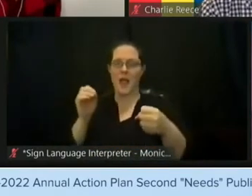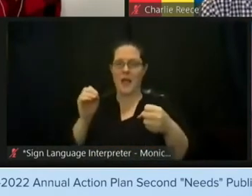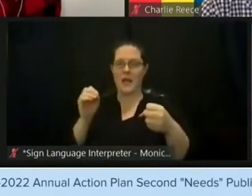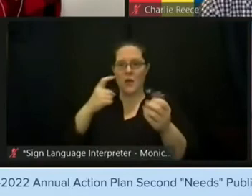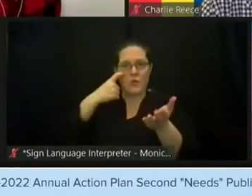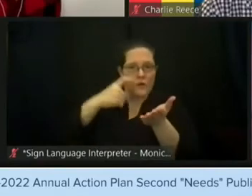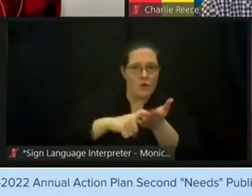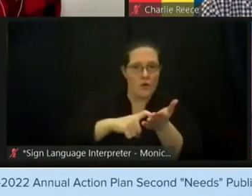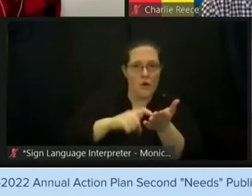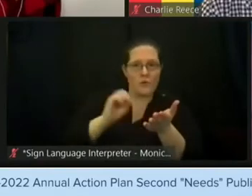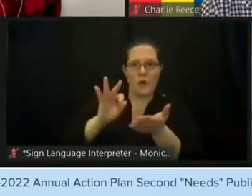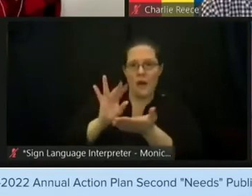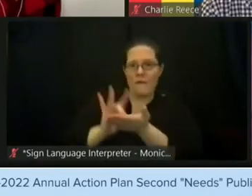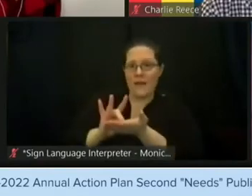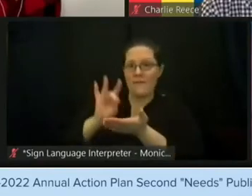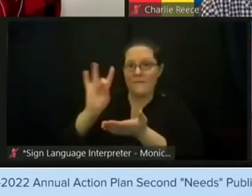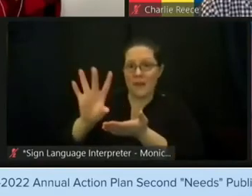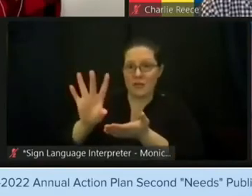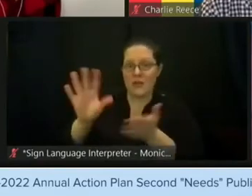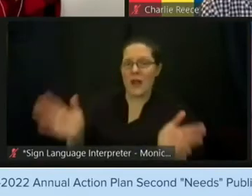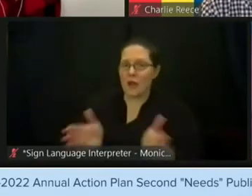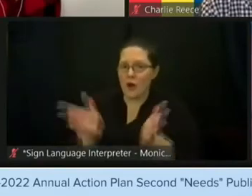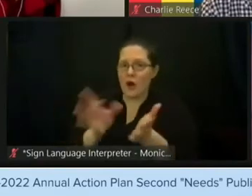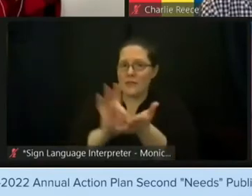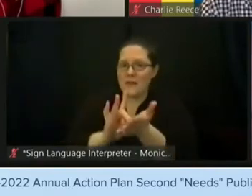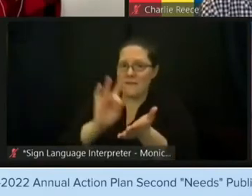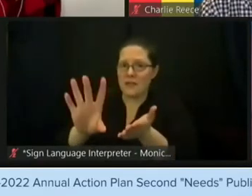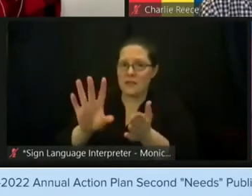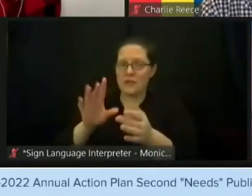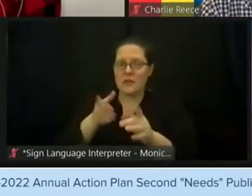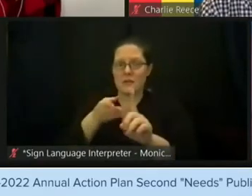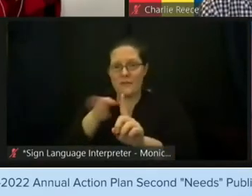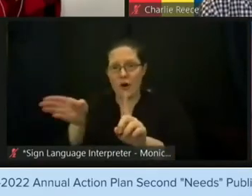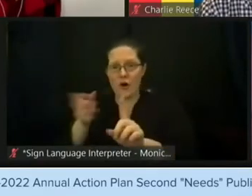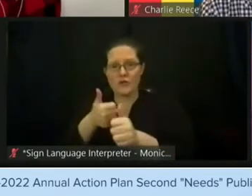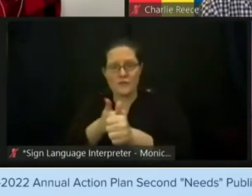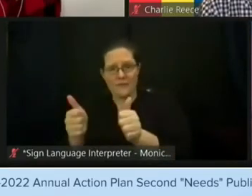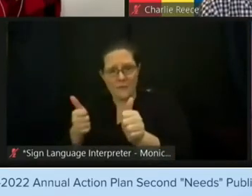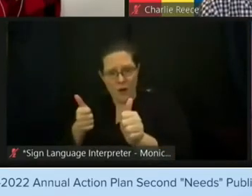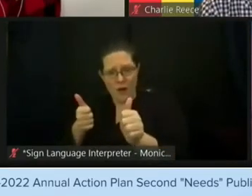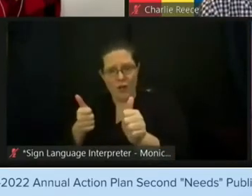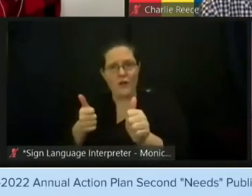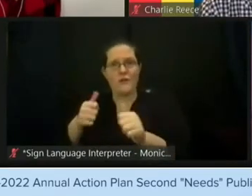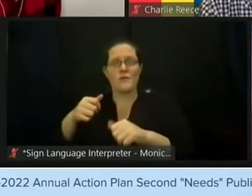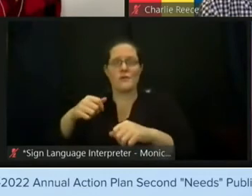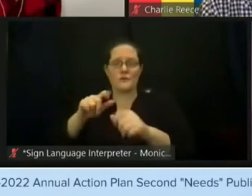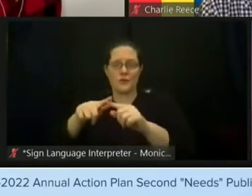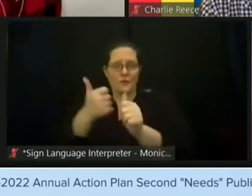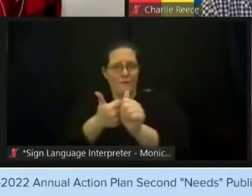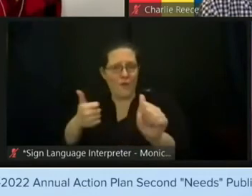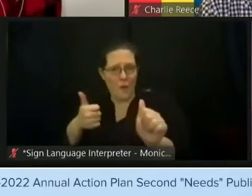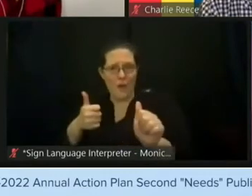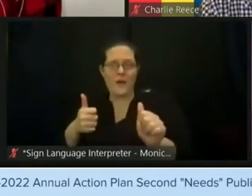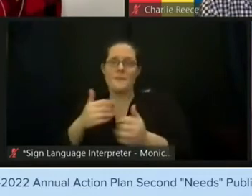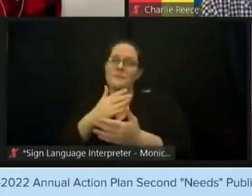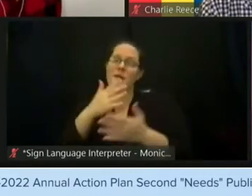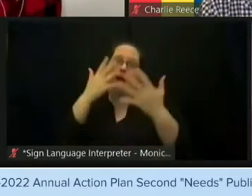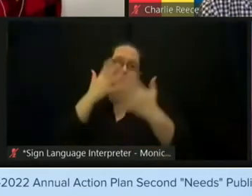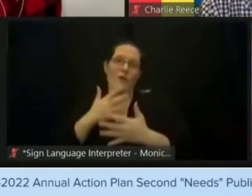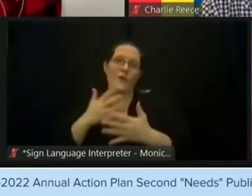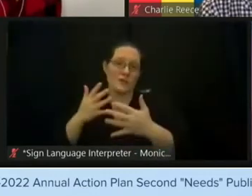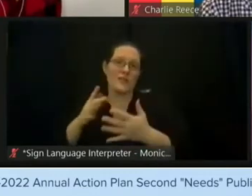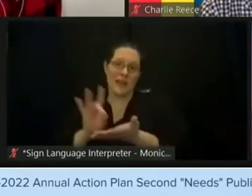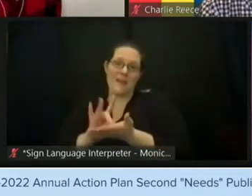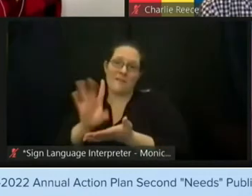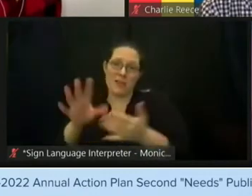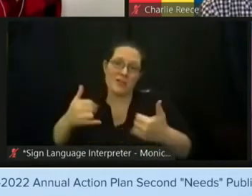diversion programs has given people a comforting but false assumption that evictions didn't continue to happen.